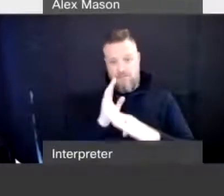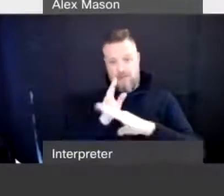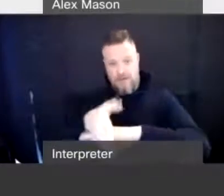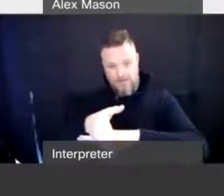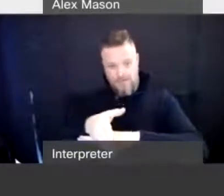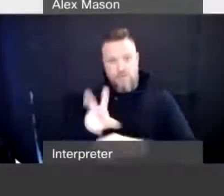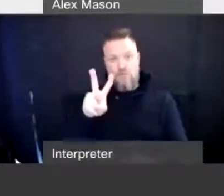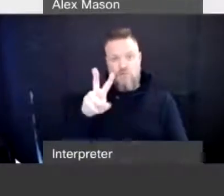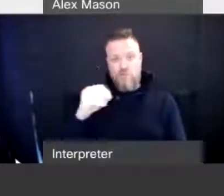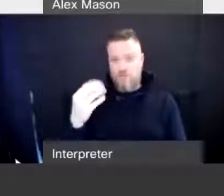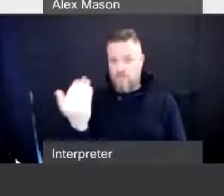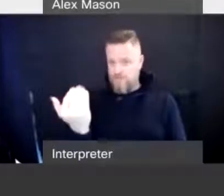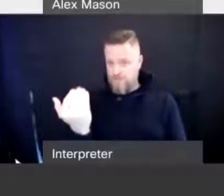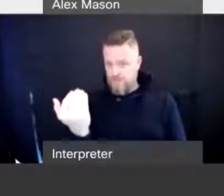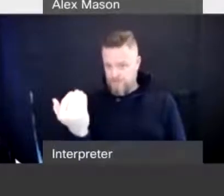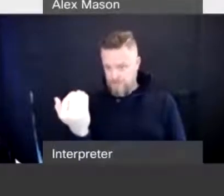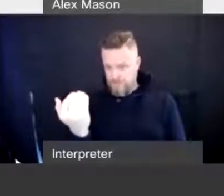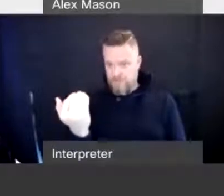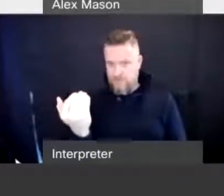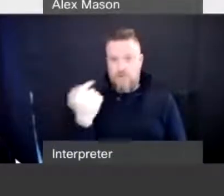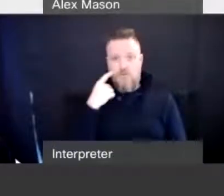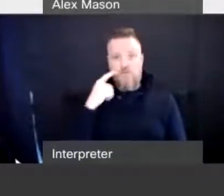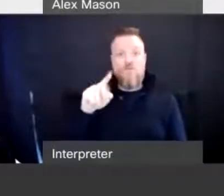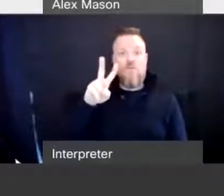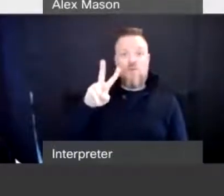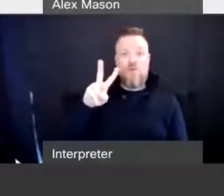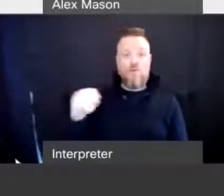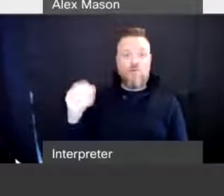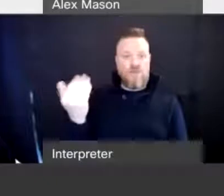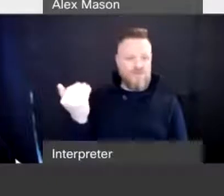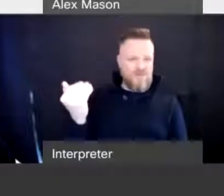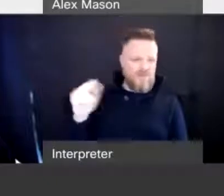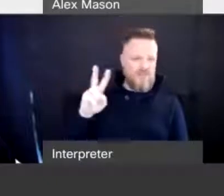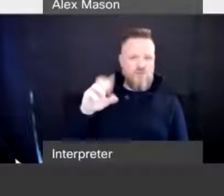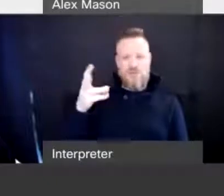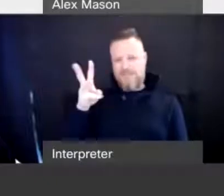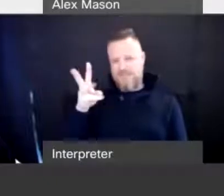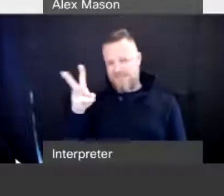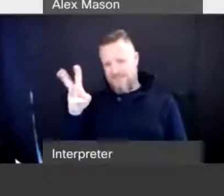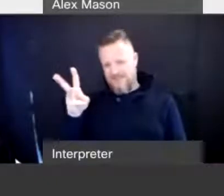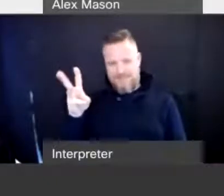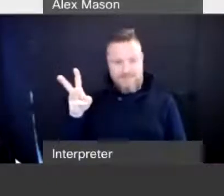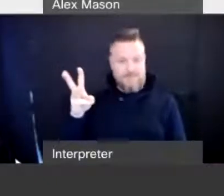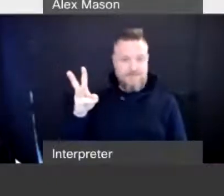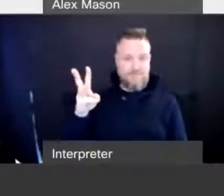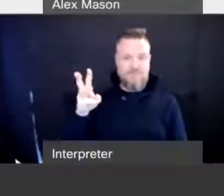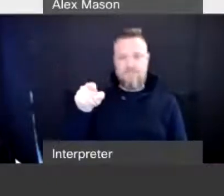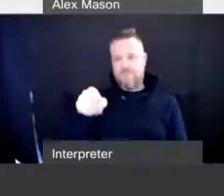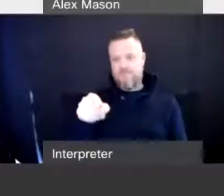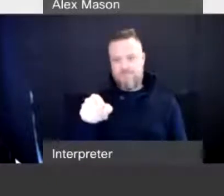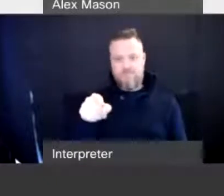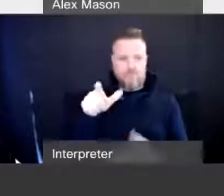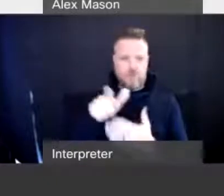law, in 2015-16, so after the law was changed, there